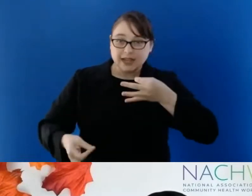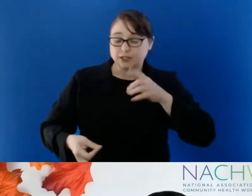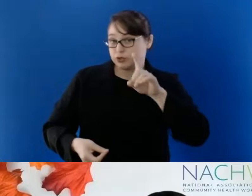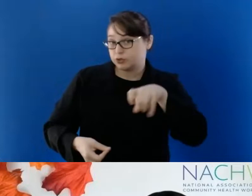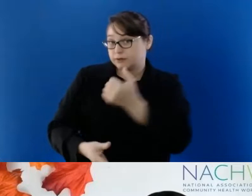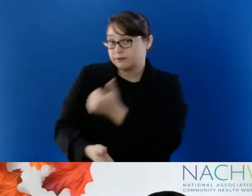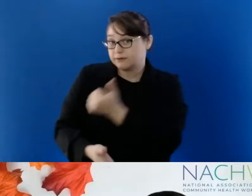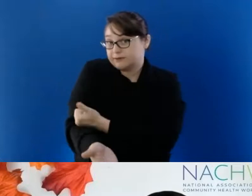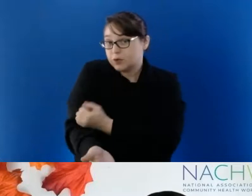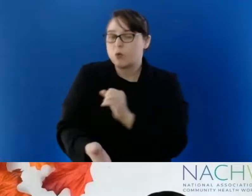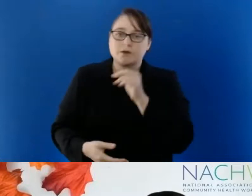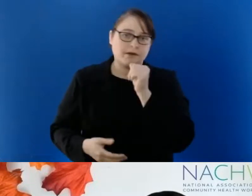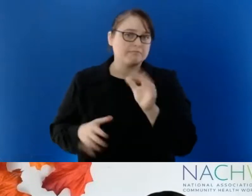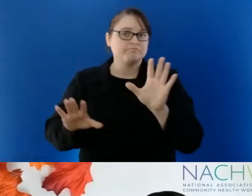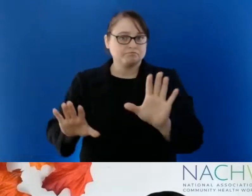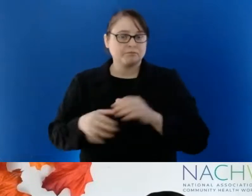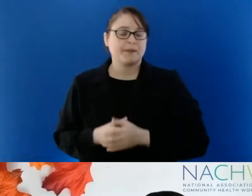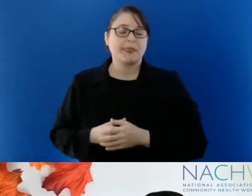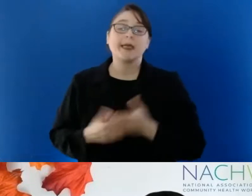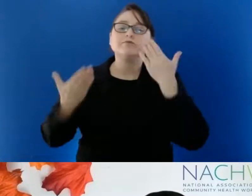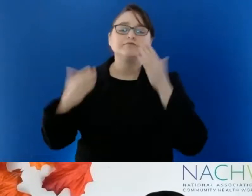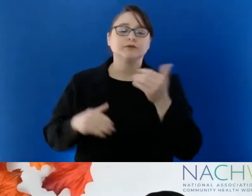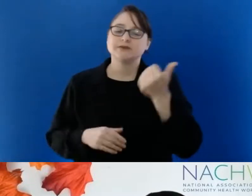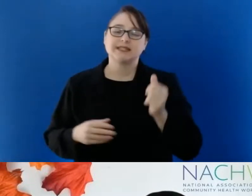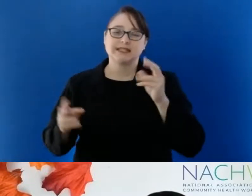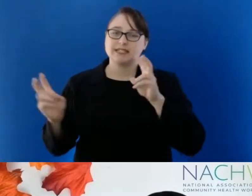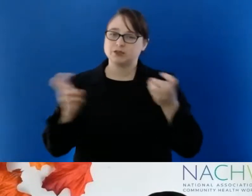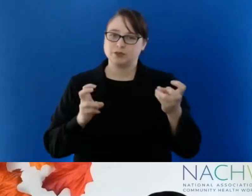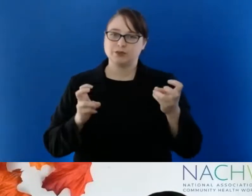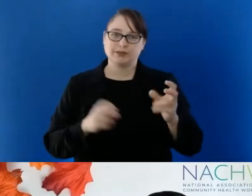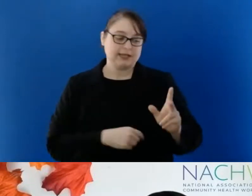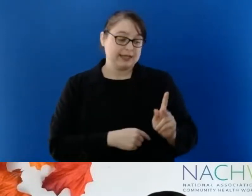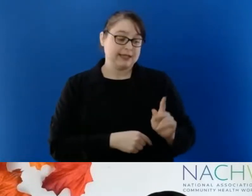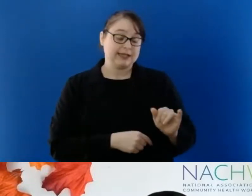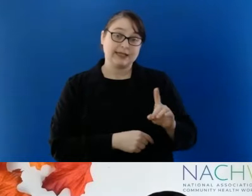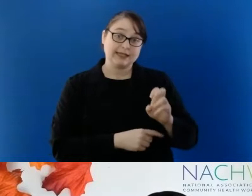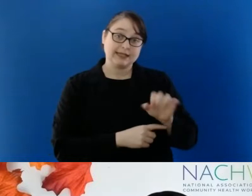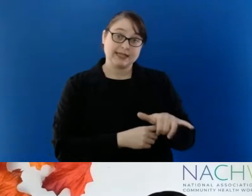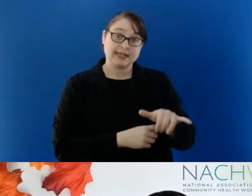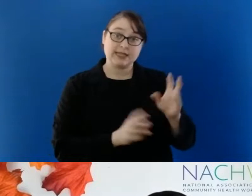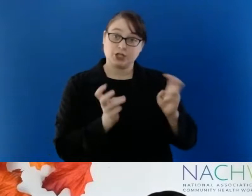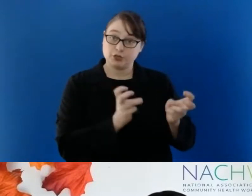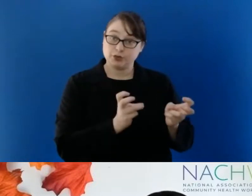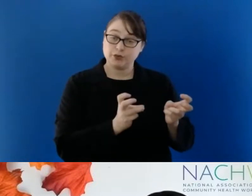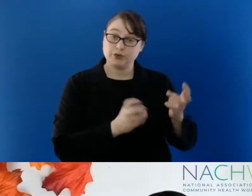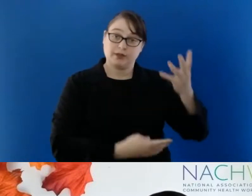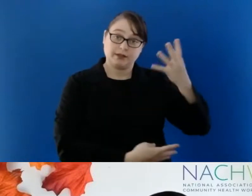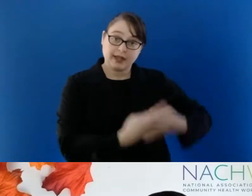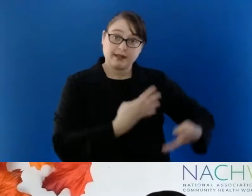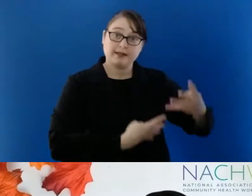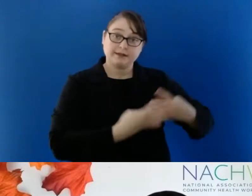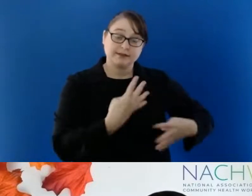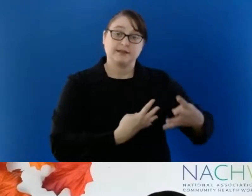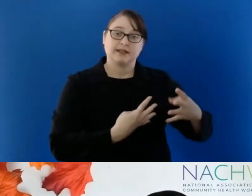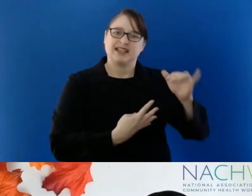So I don't know of any issues. I don't know that kidney issues are a contraindication for dialysis, the vaccine, but I would have to check on